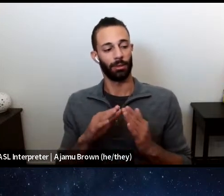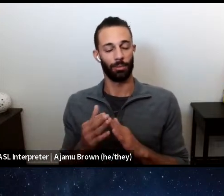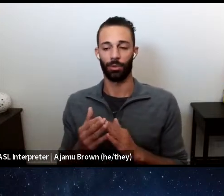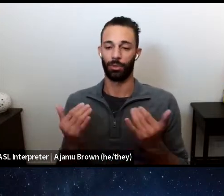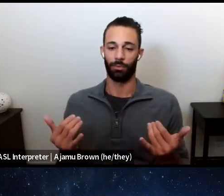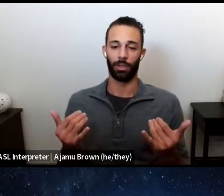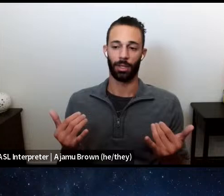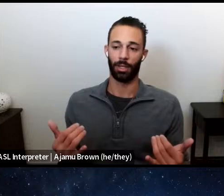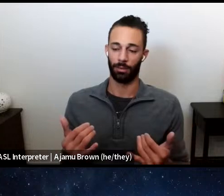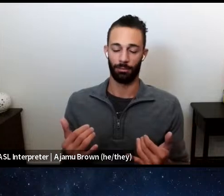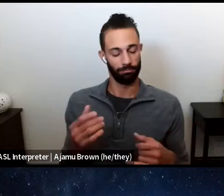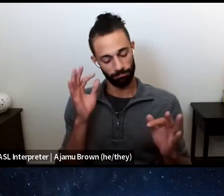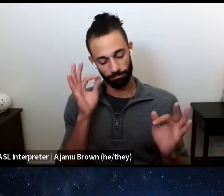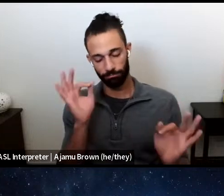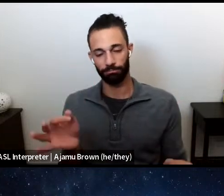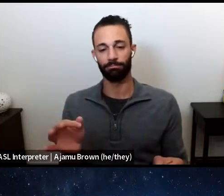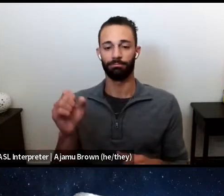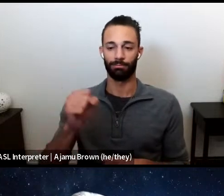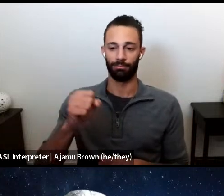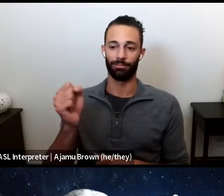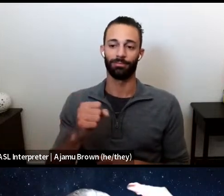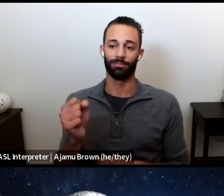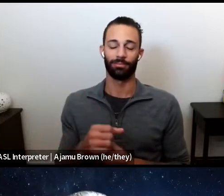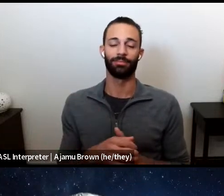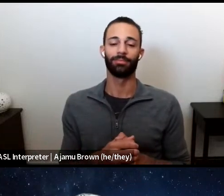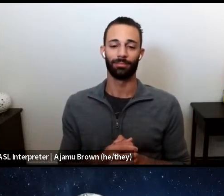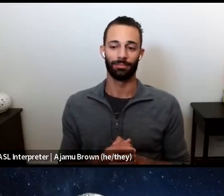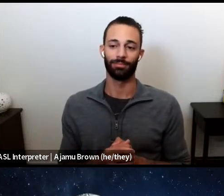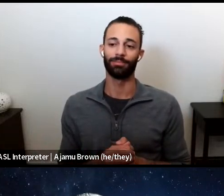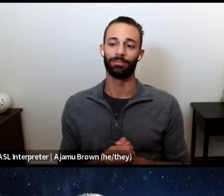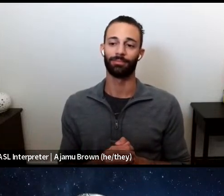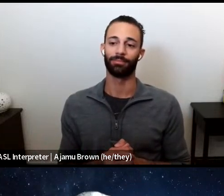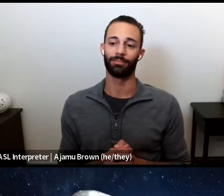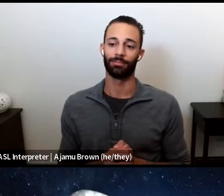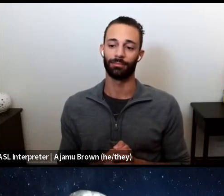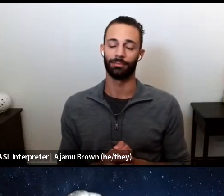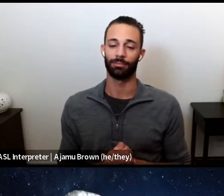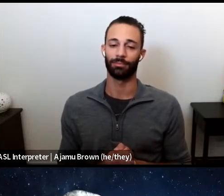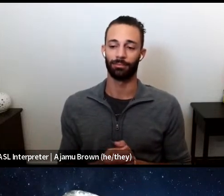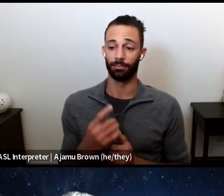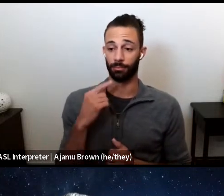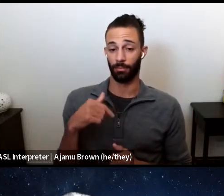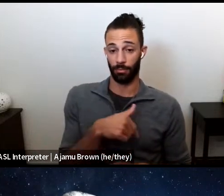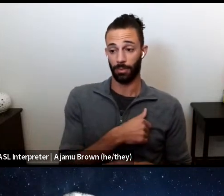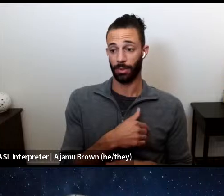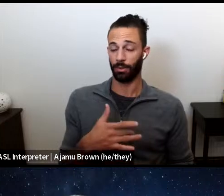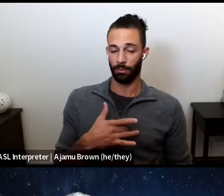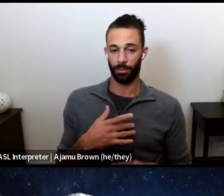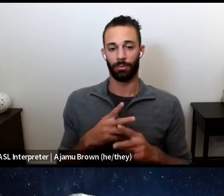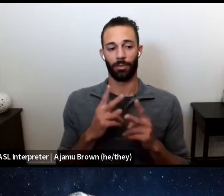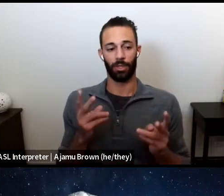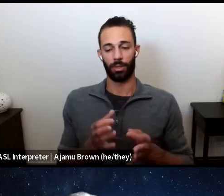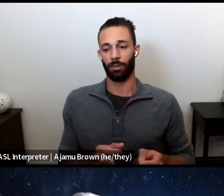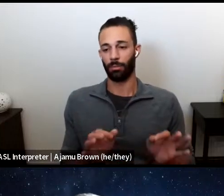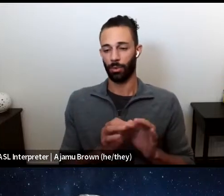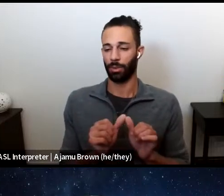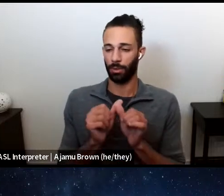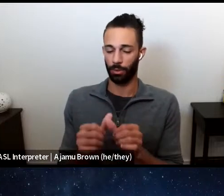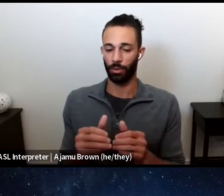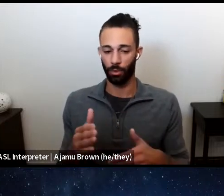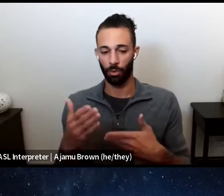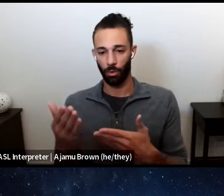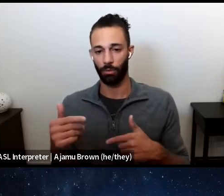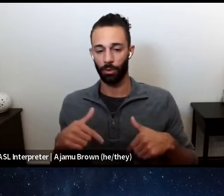now. Absolutely, absolutely. Um, for us, it feels really, really important to continue to offer like these